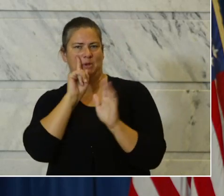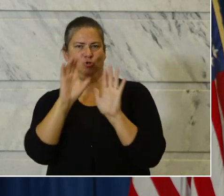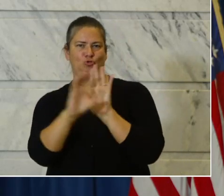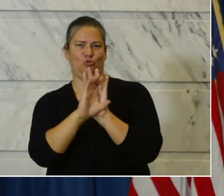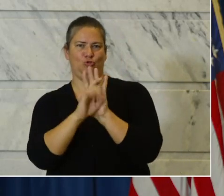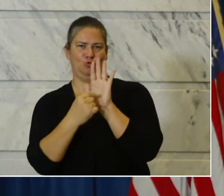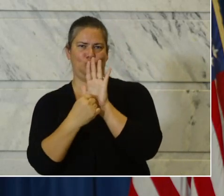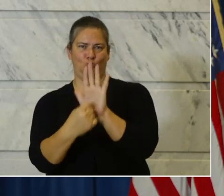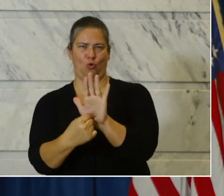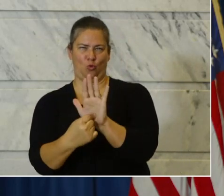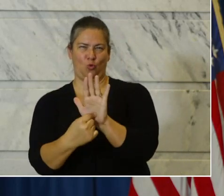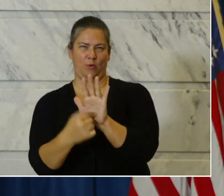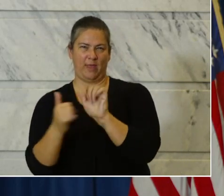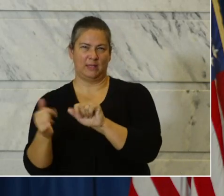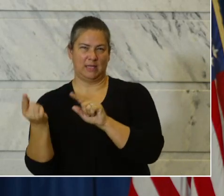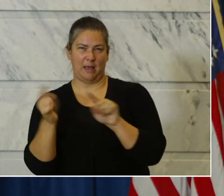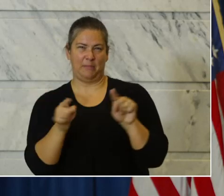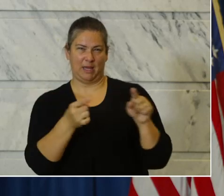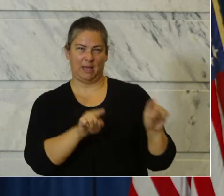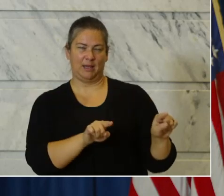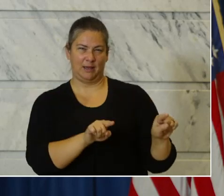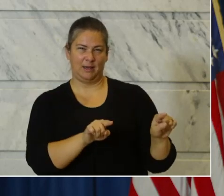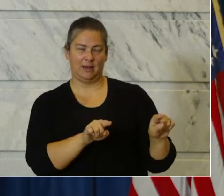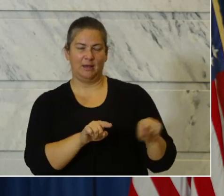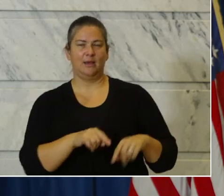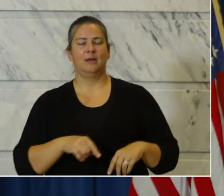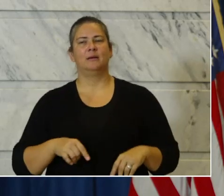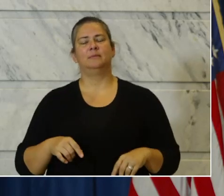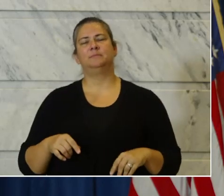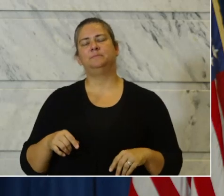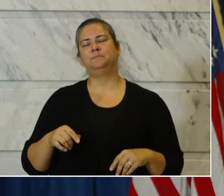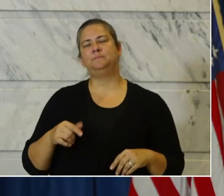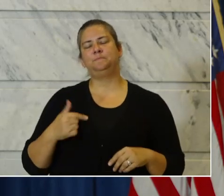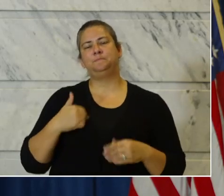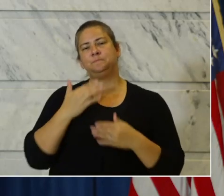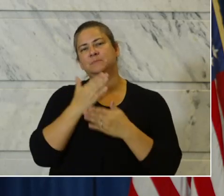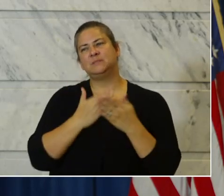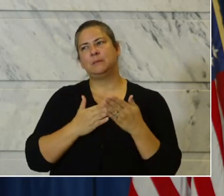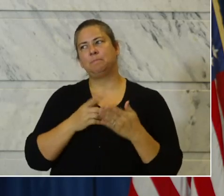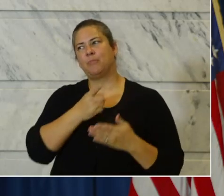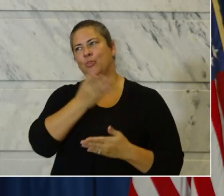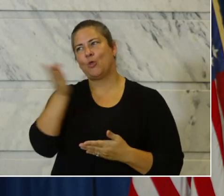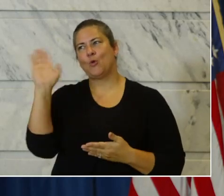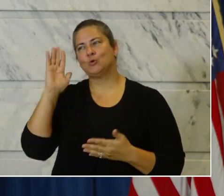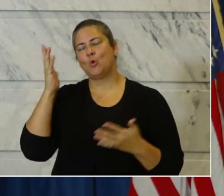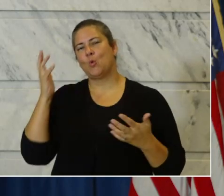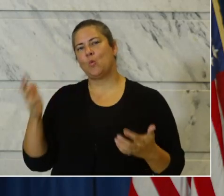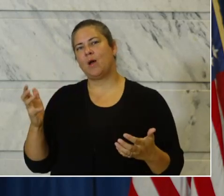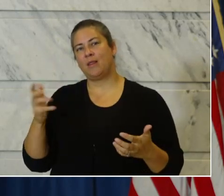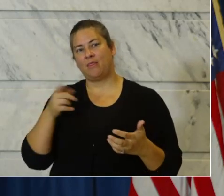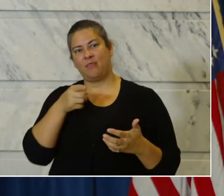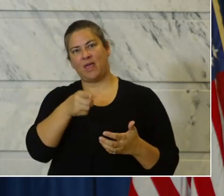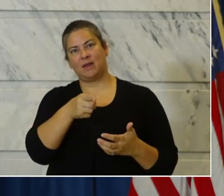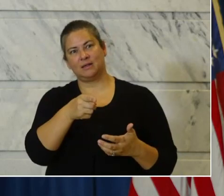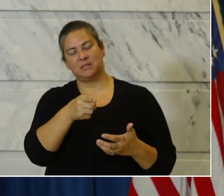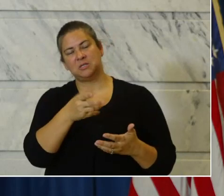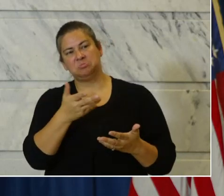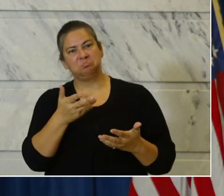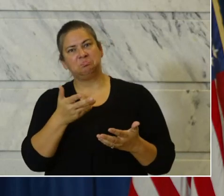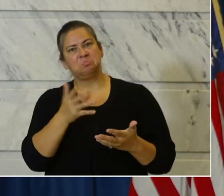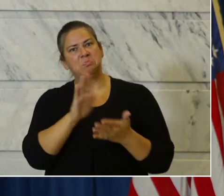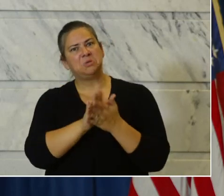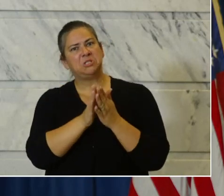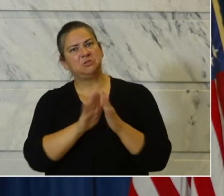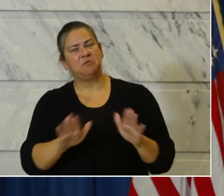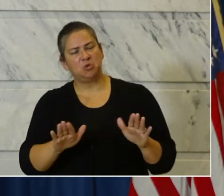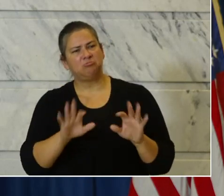it's going on. And there are those out there that might want to take something that is otherwise generally pretty